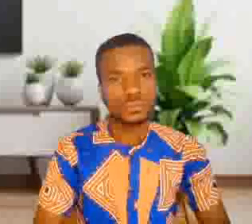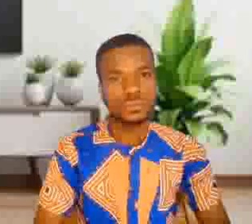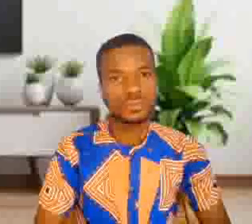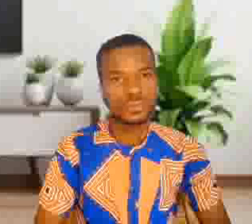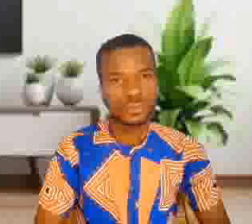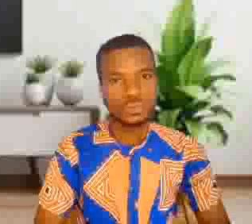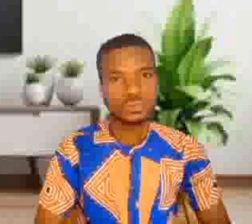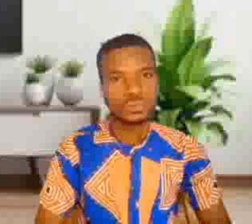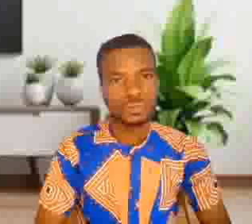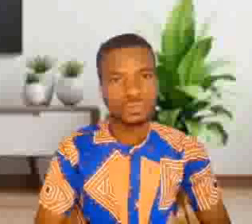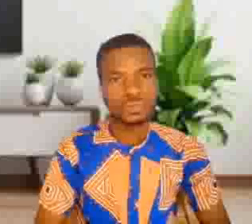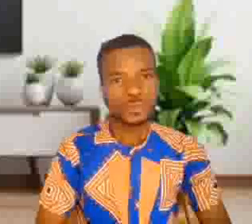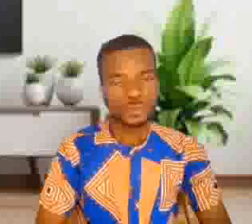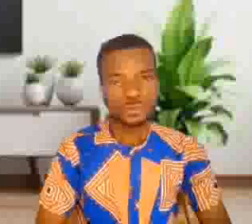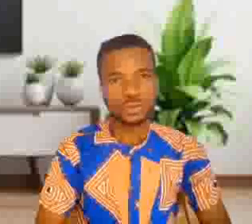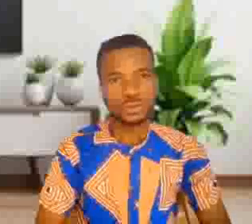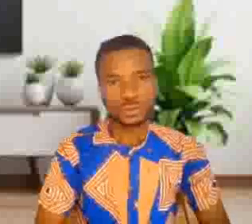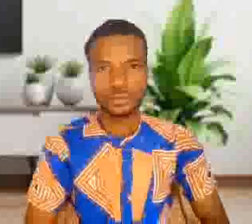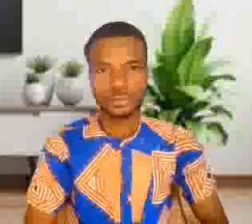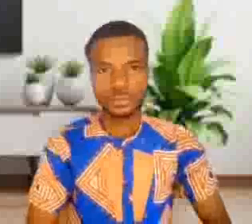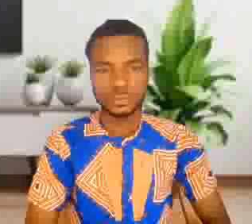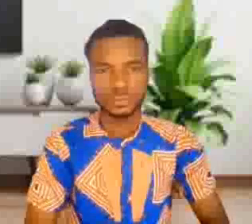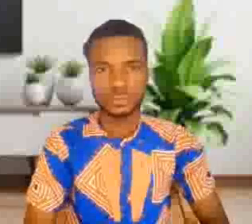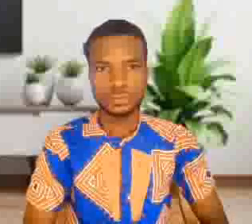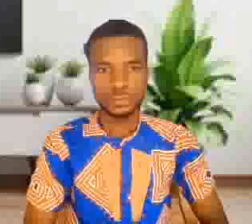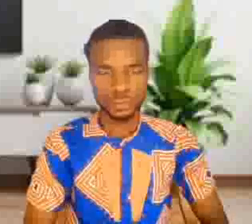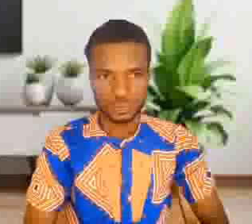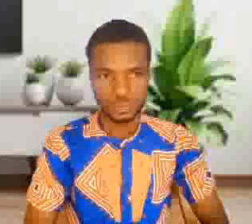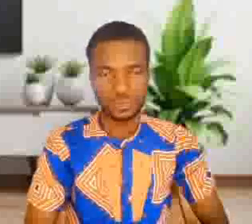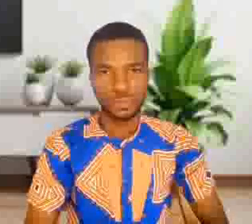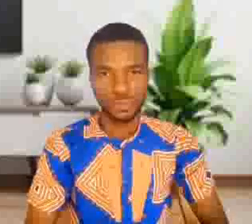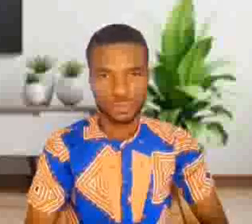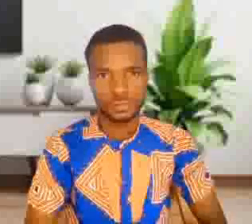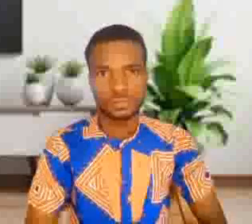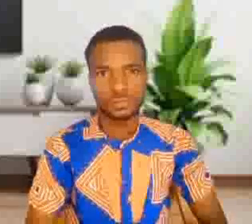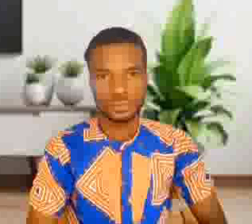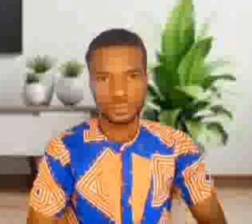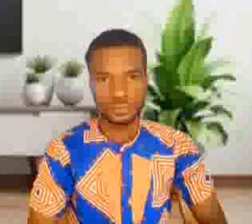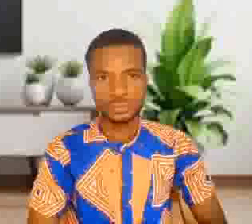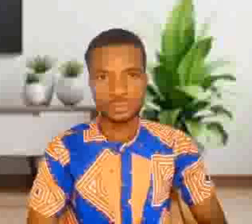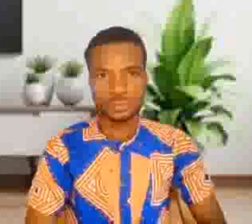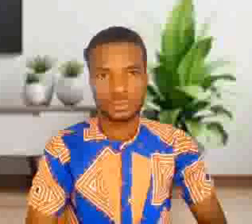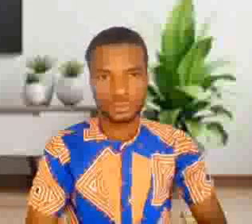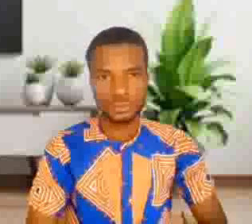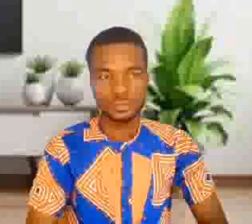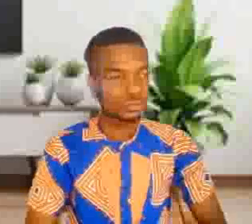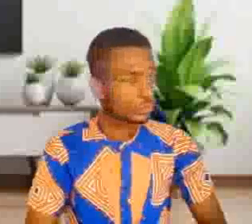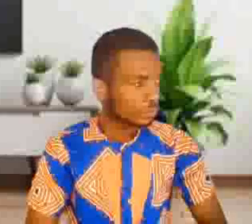God and trust the Lord to bring us illumination and empowerment.